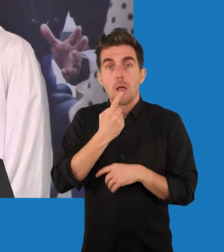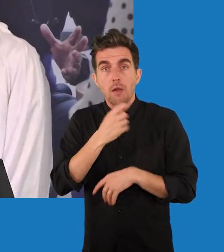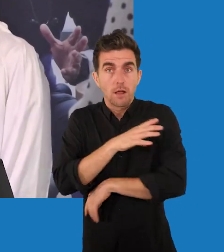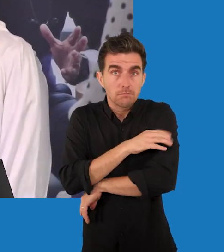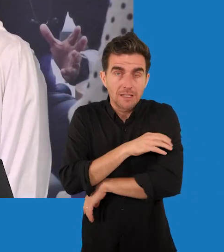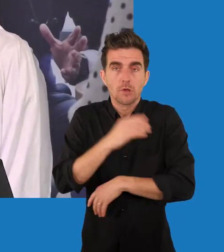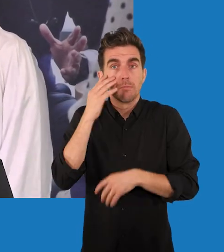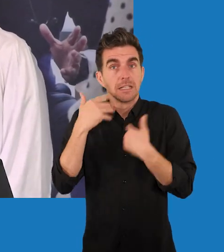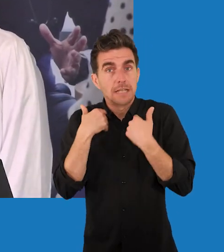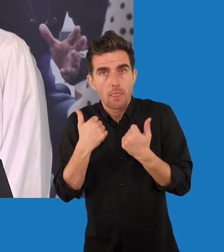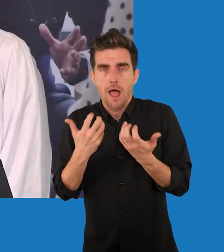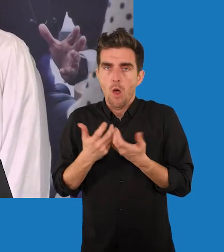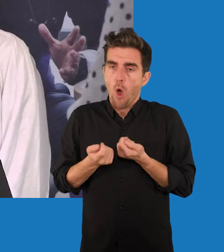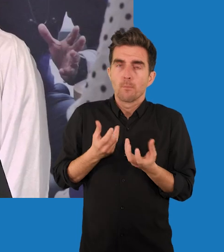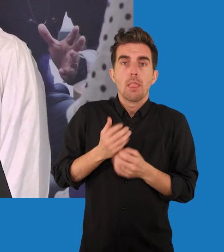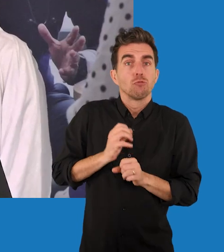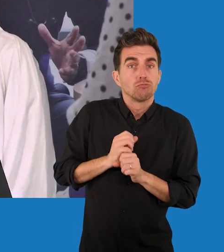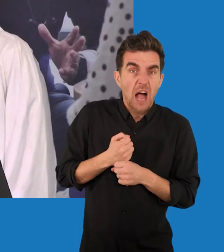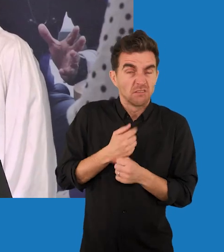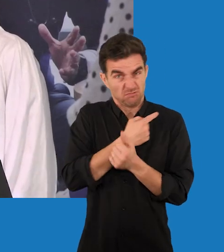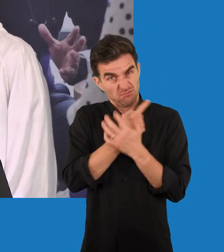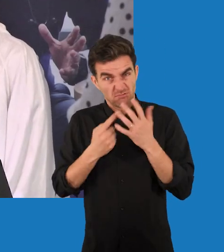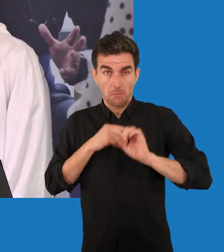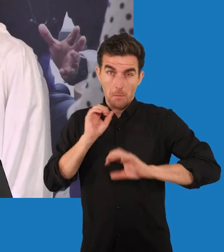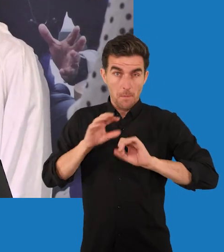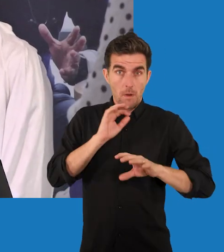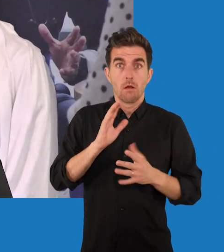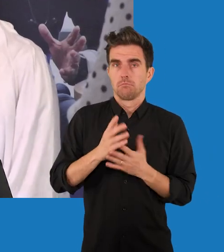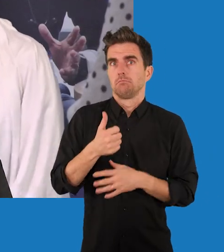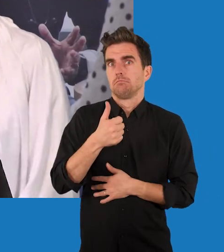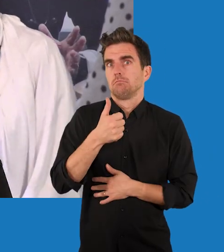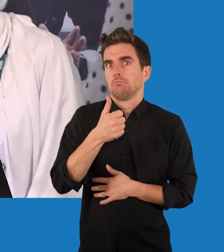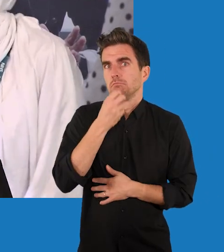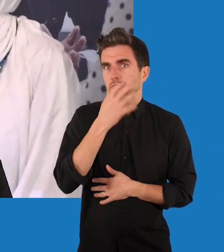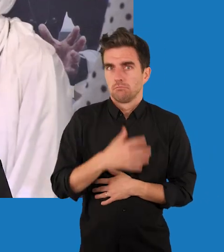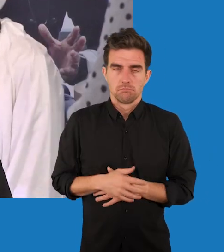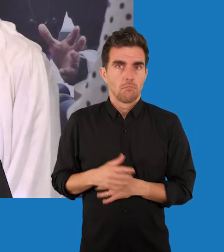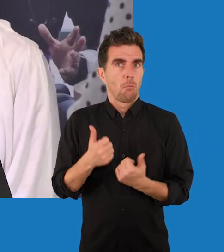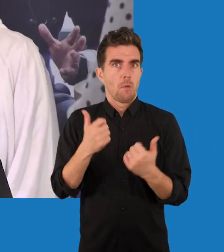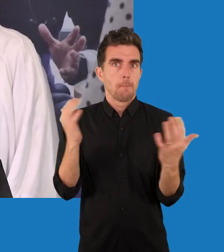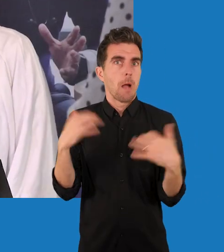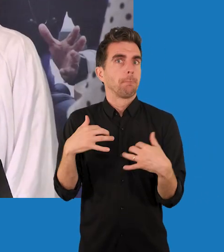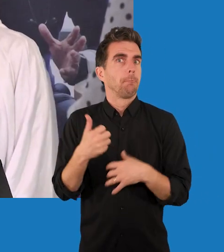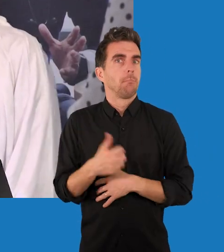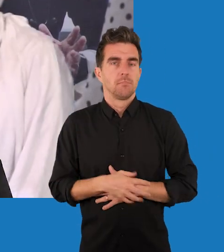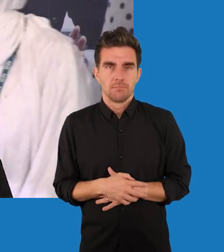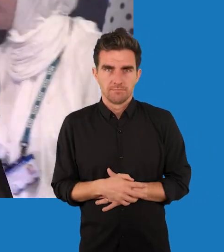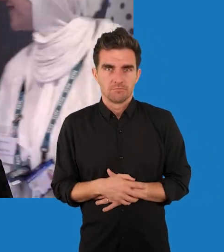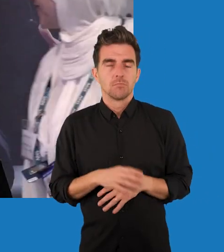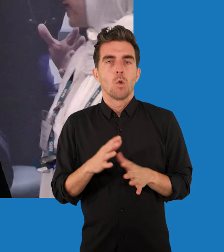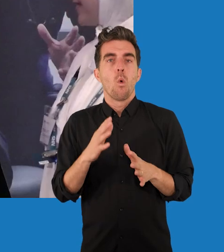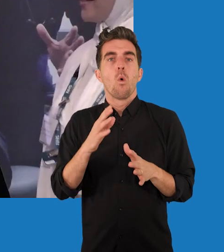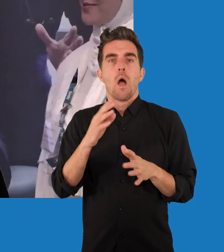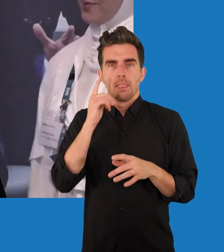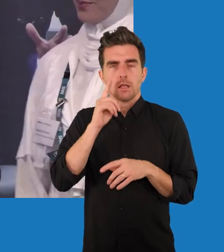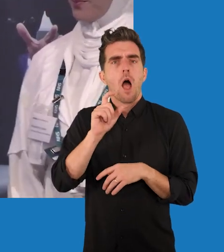screenings, diabetes, blood pressure, and mental health, coping with stress. And so yeah, they've been really good. We've had quite a good turnout with that.